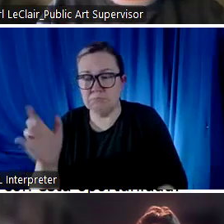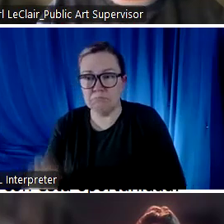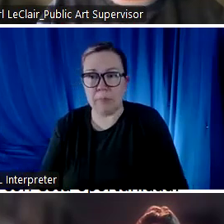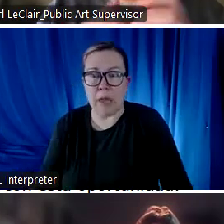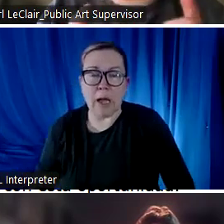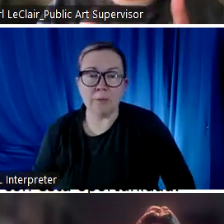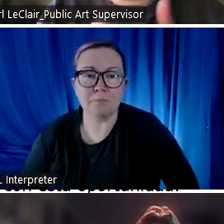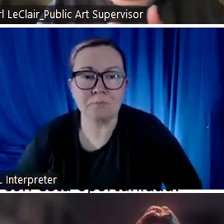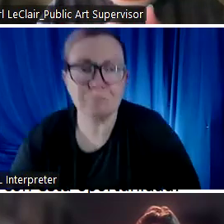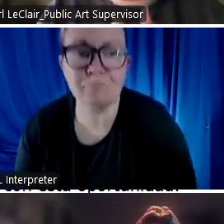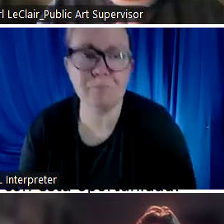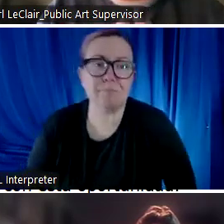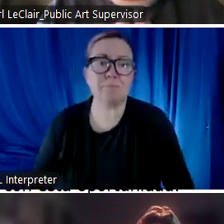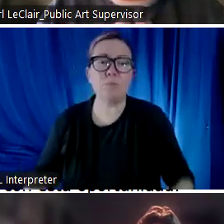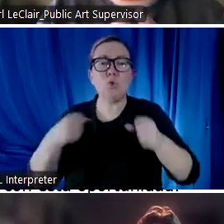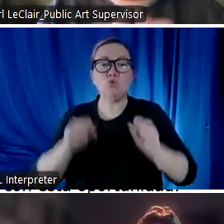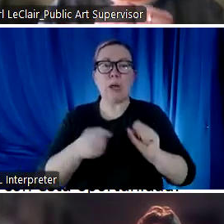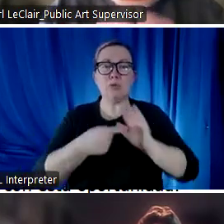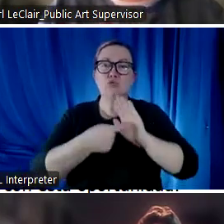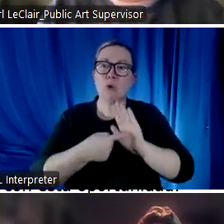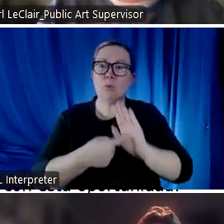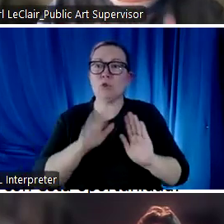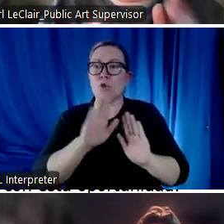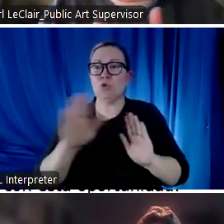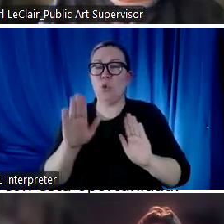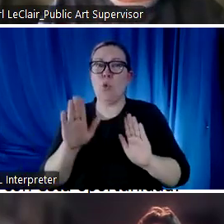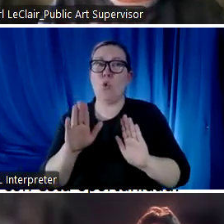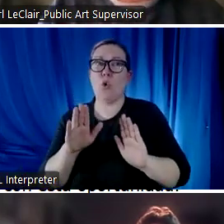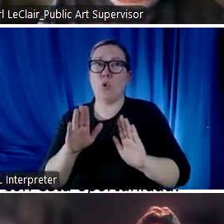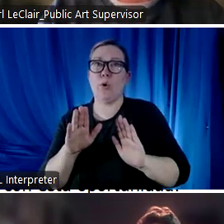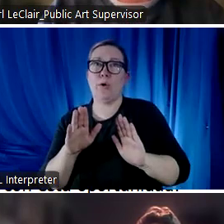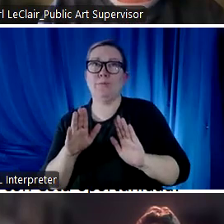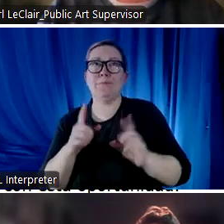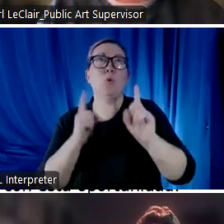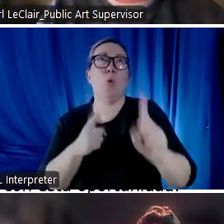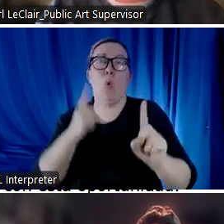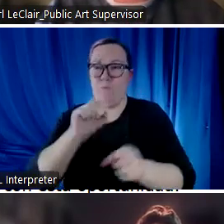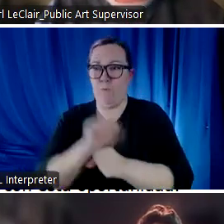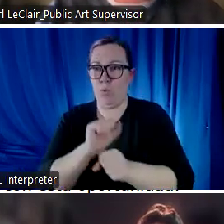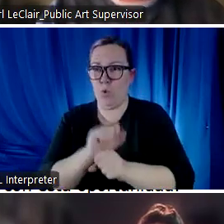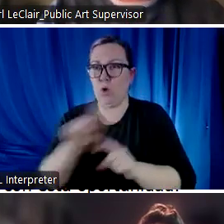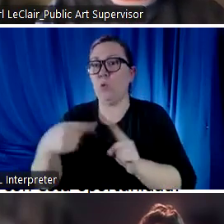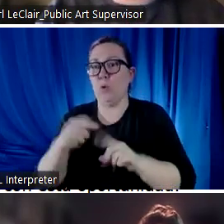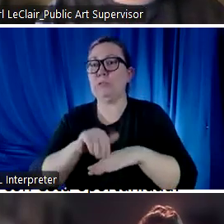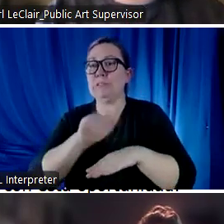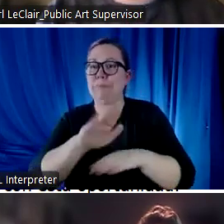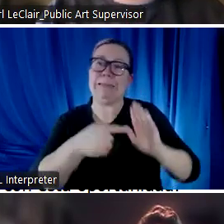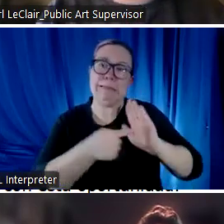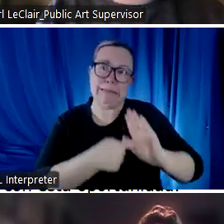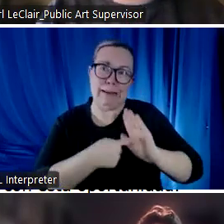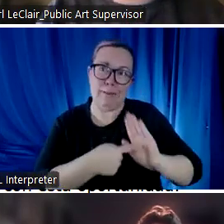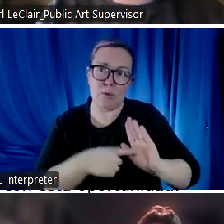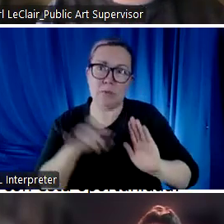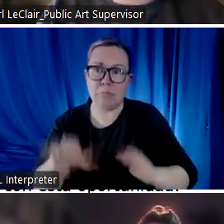So just try to be representative of the direction you want to take when you submit your portfolio works. And